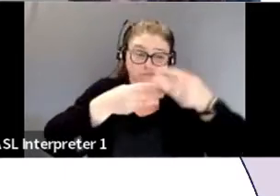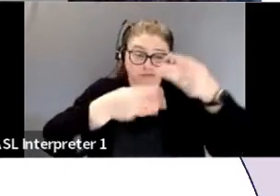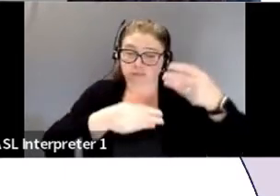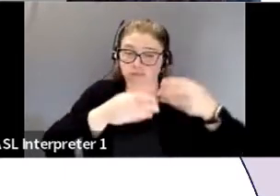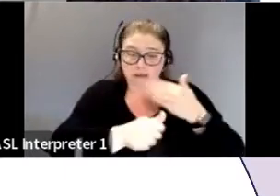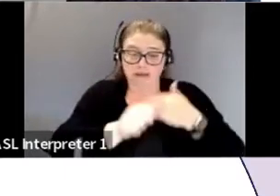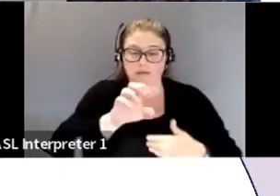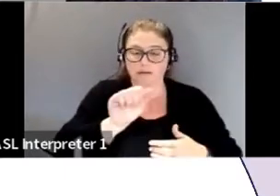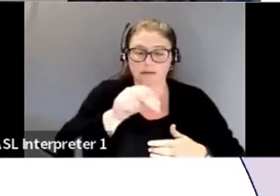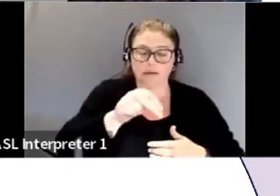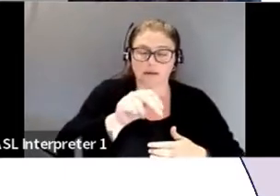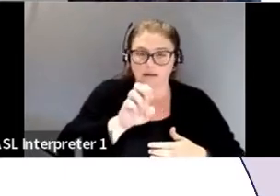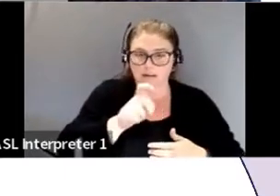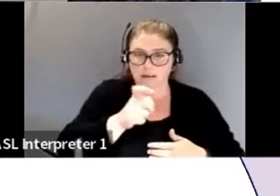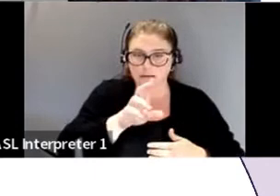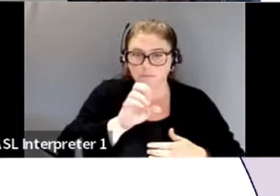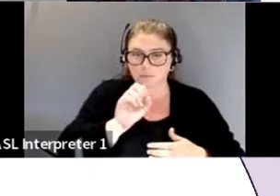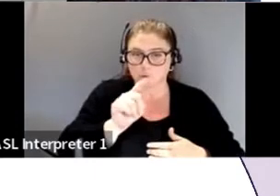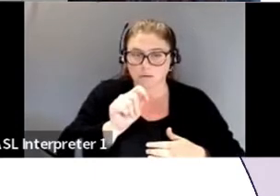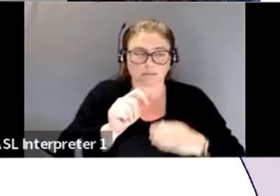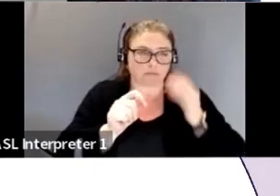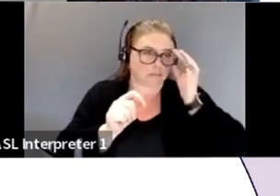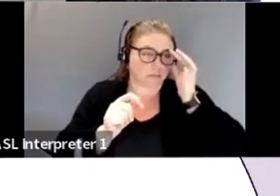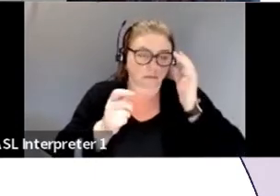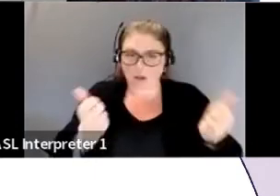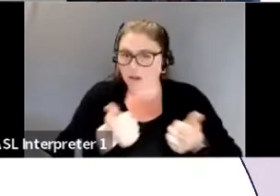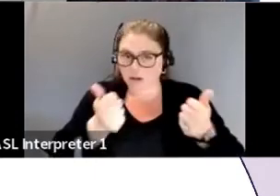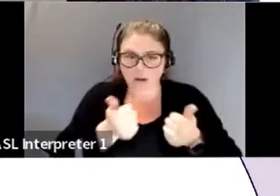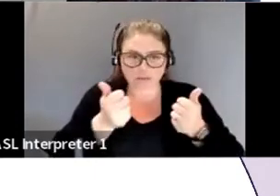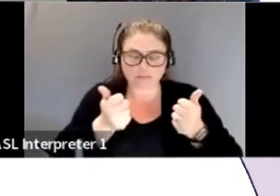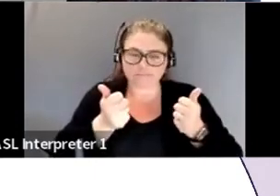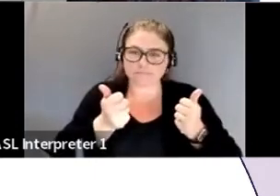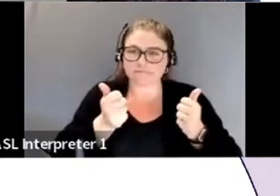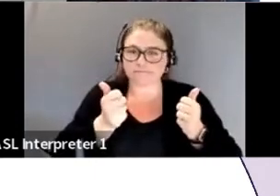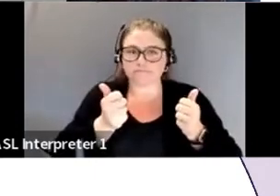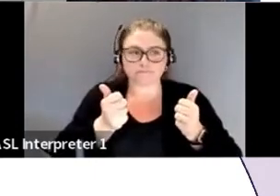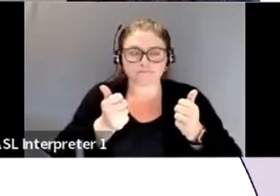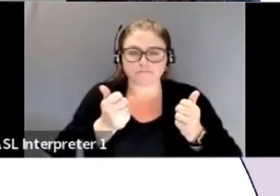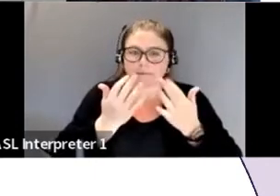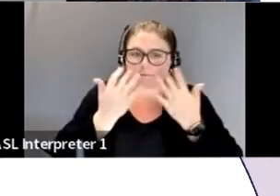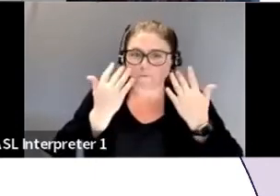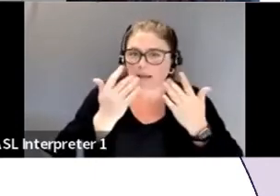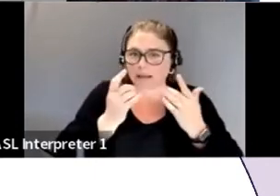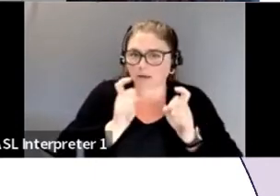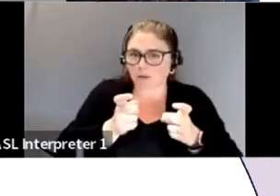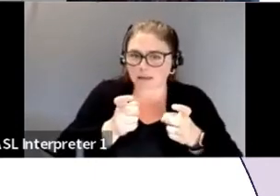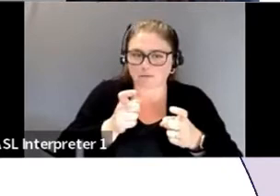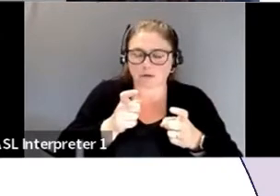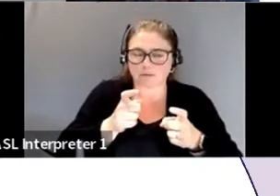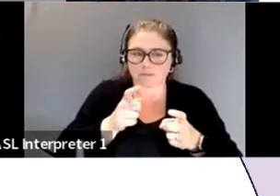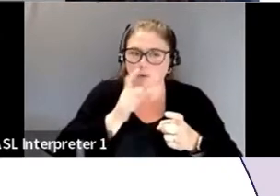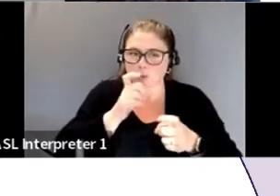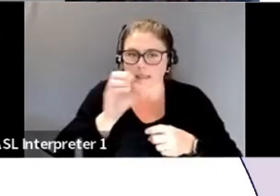programs underneath of them, and they have a lot of friendly grants for companies that are pre-revenue